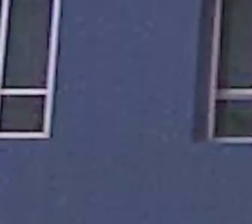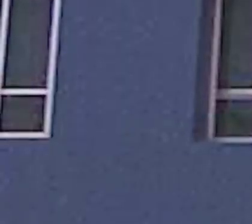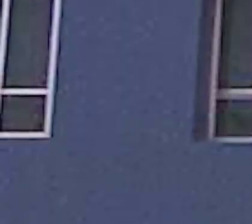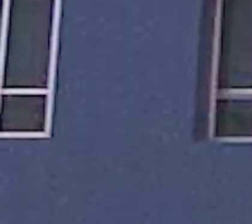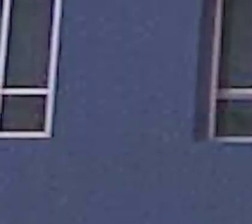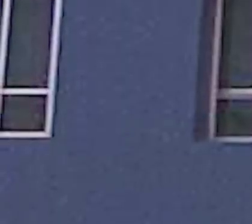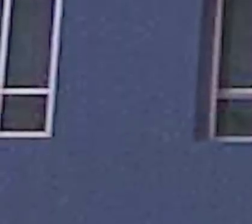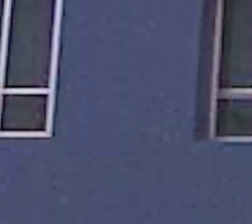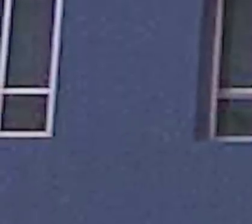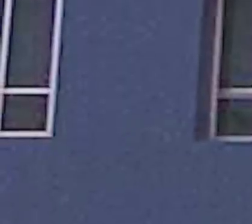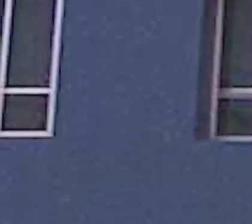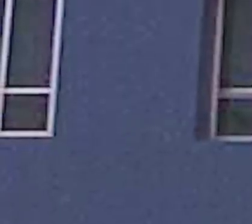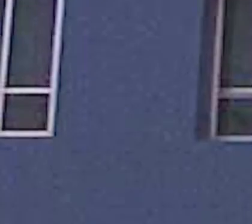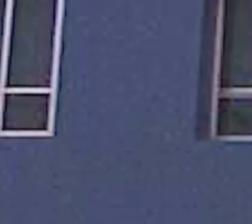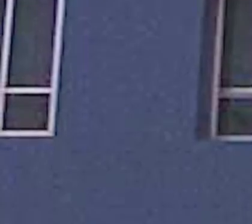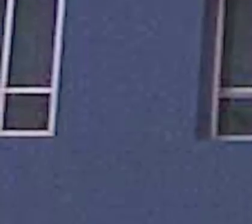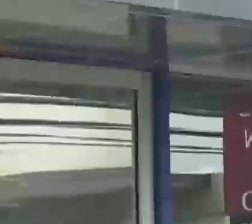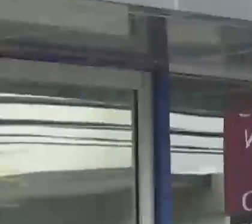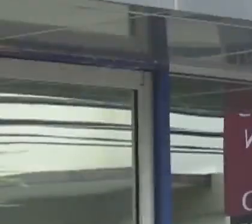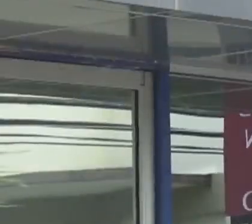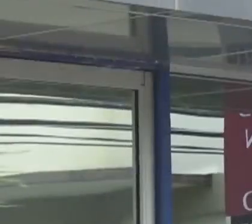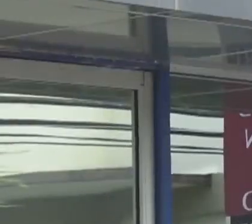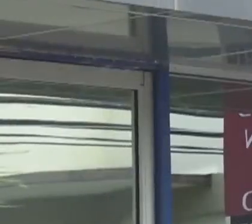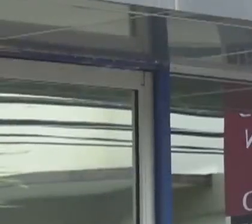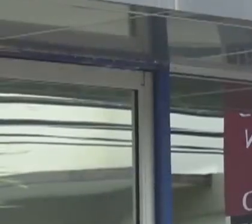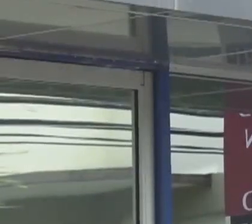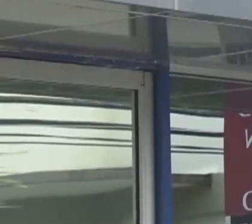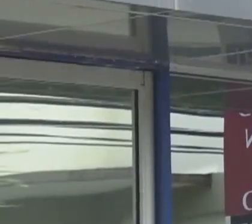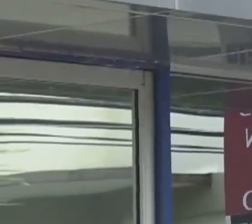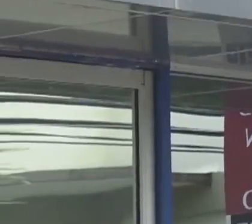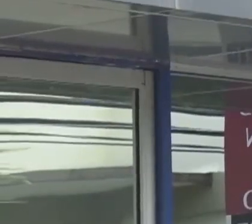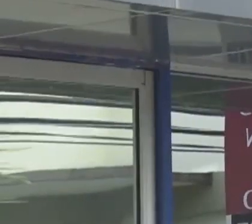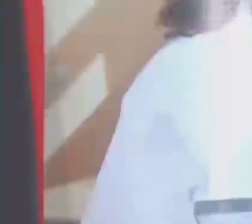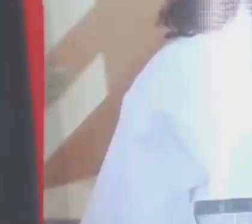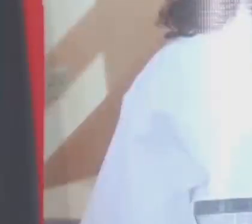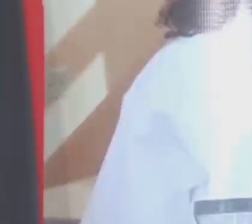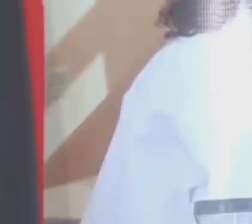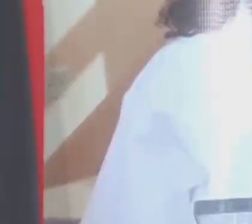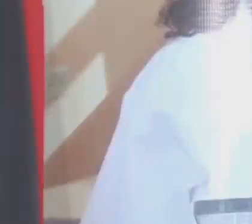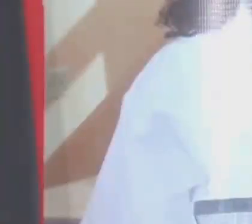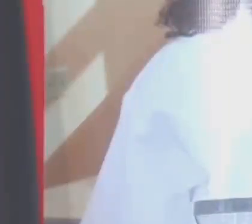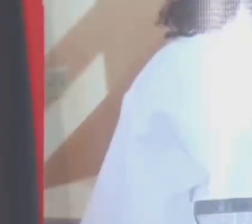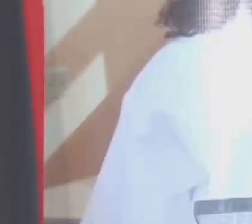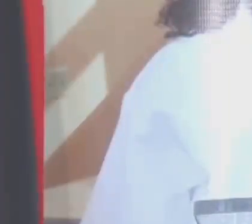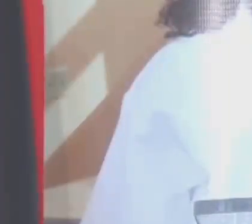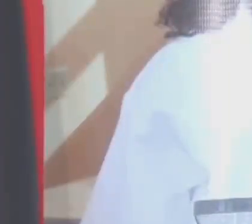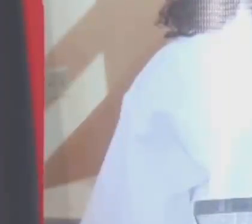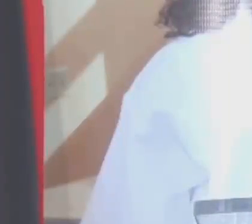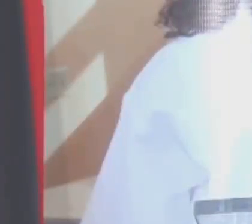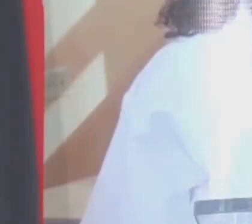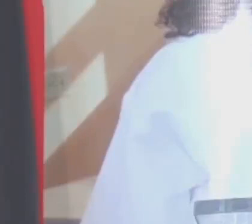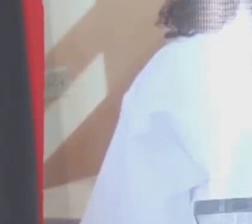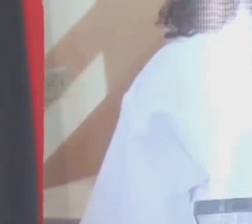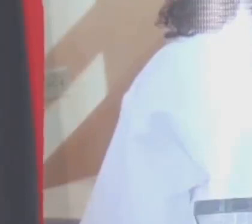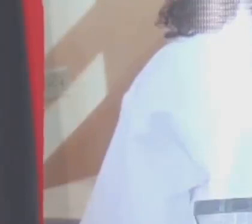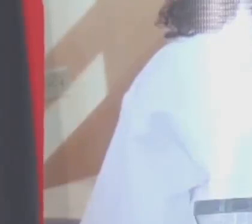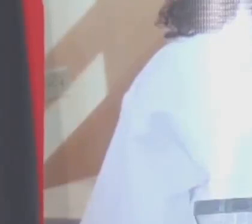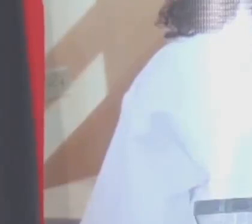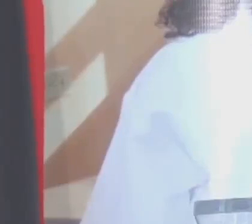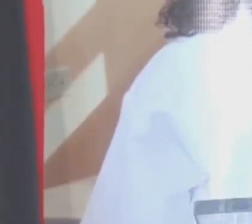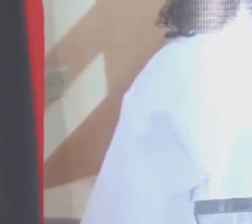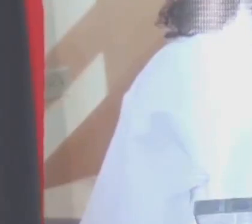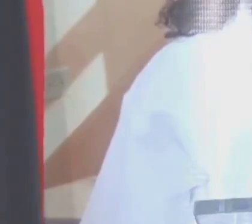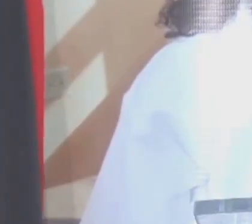its agencies, the Telecommunications Authority of Trinidad and Tobago and IGovTT, are committed to working with